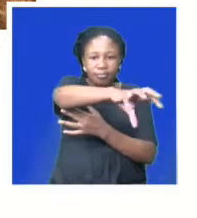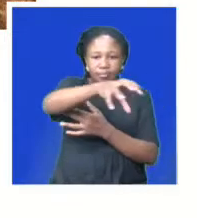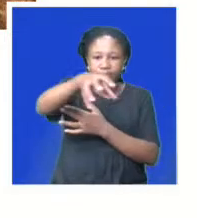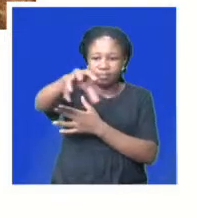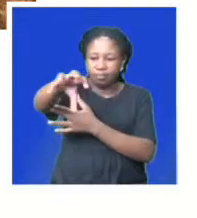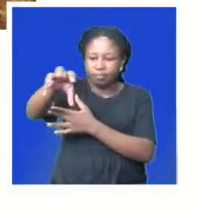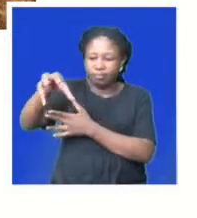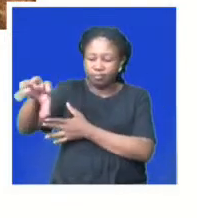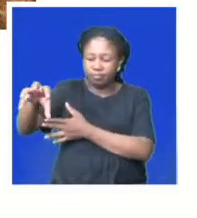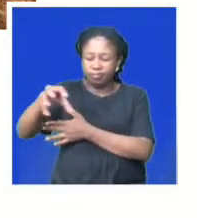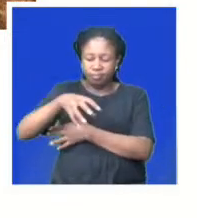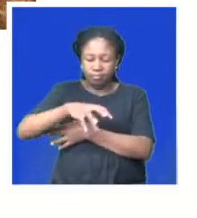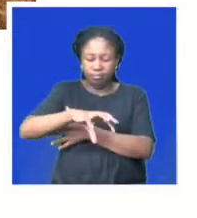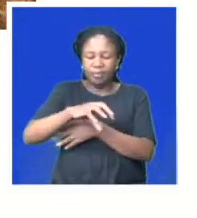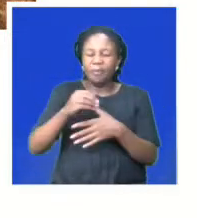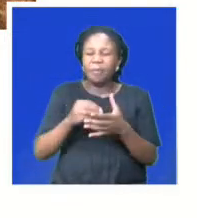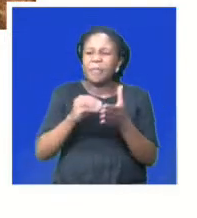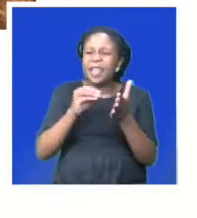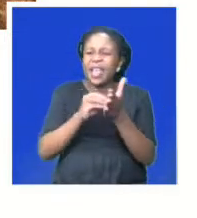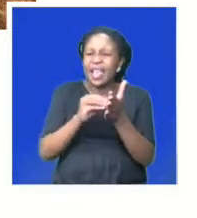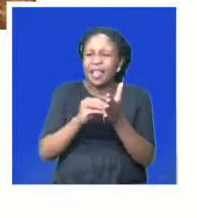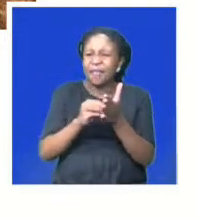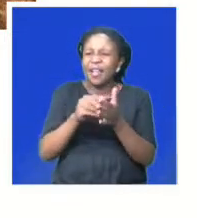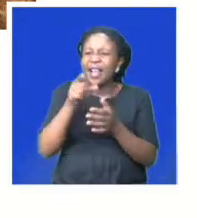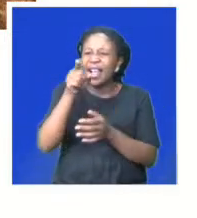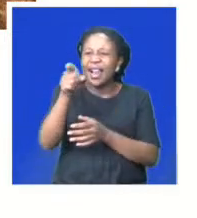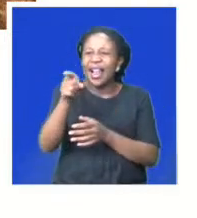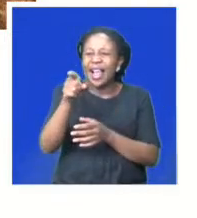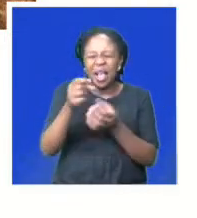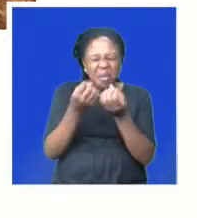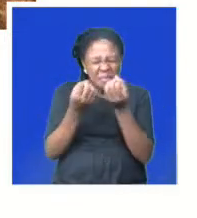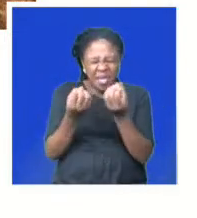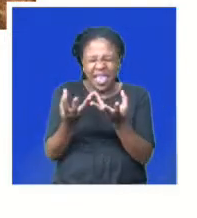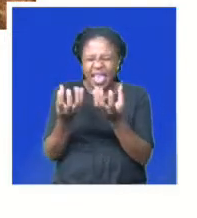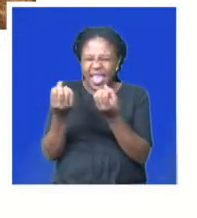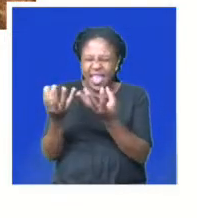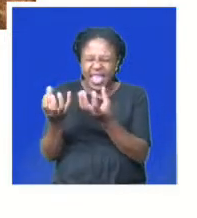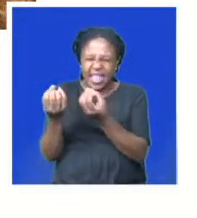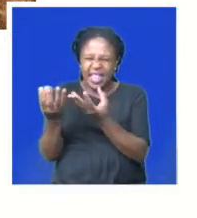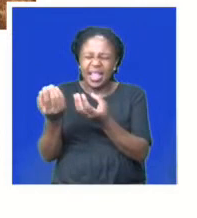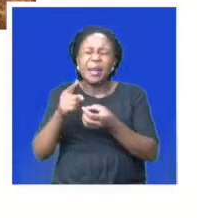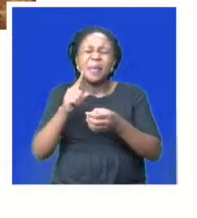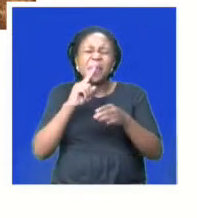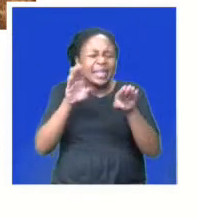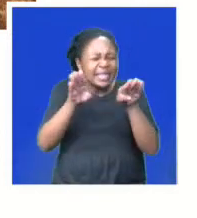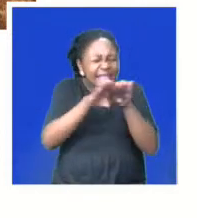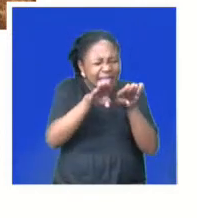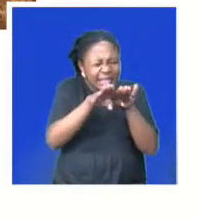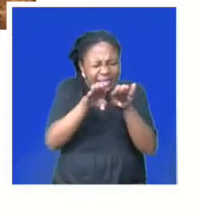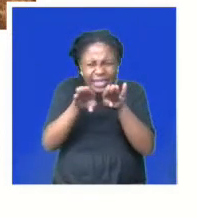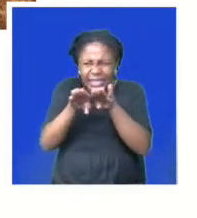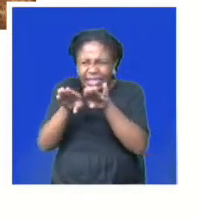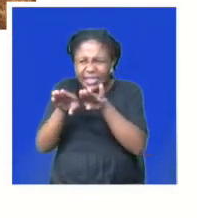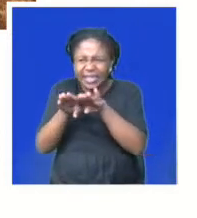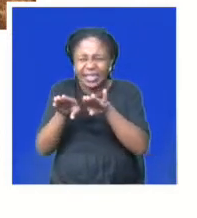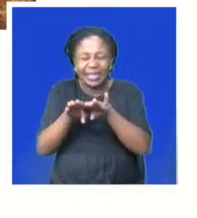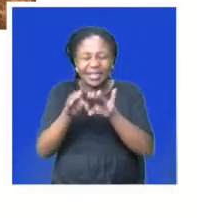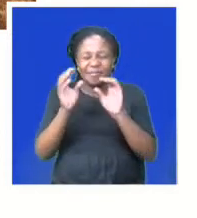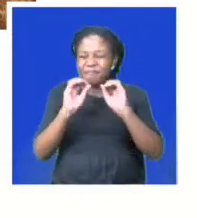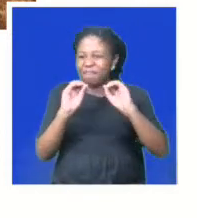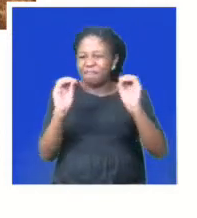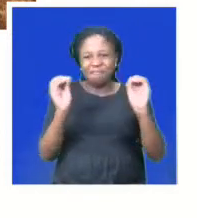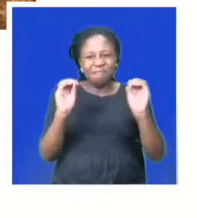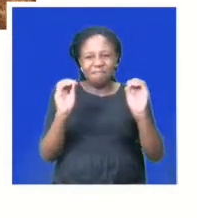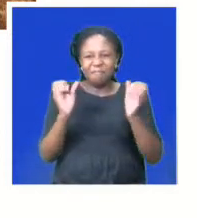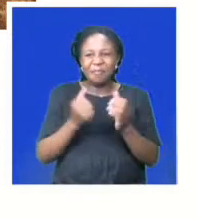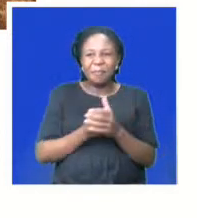are many, but they are not close together. You see also the